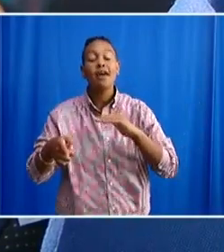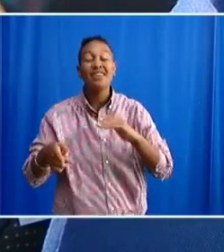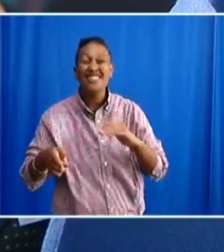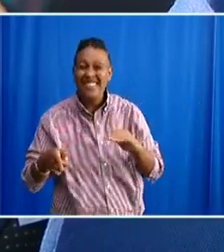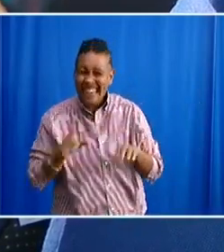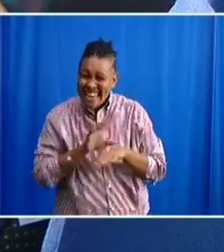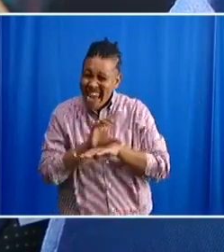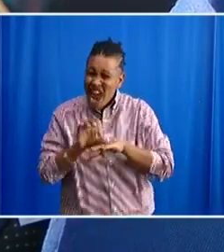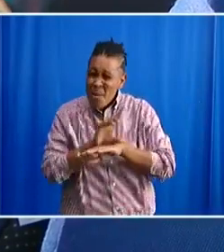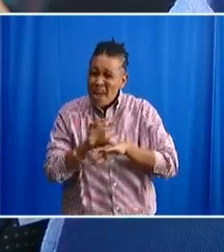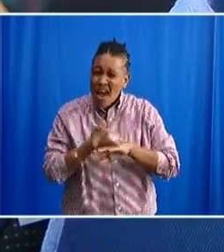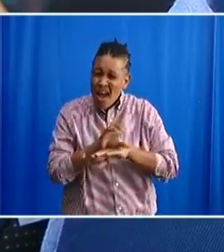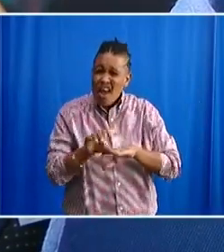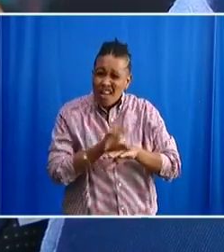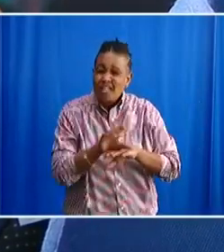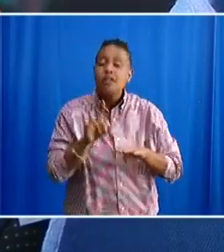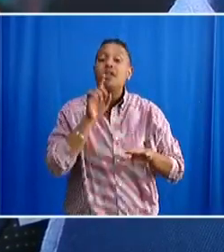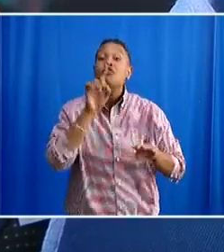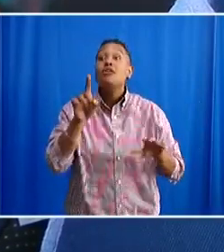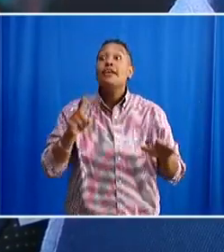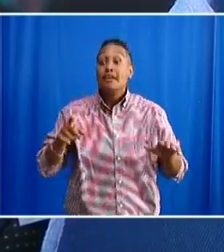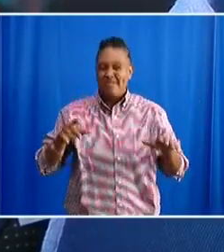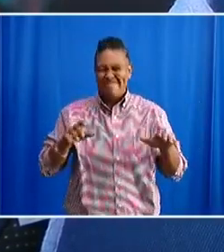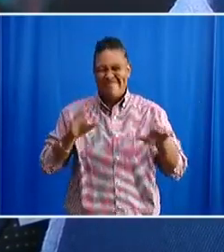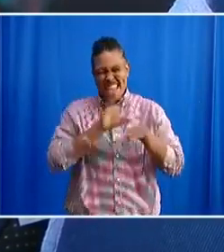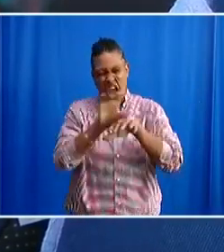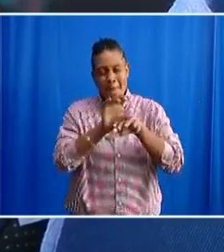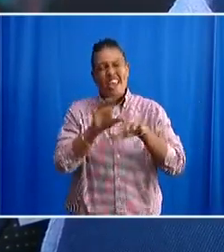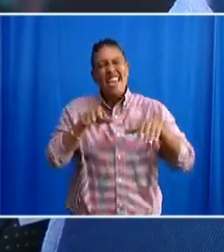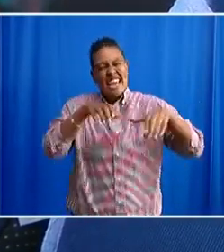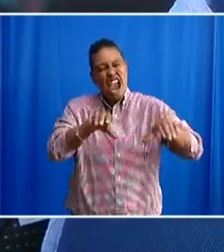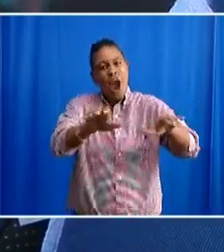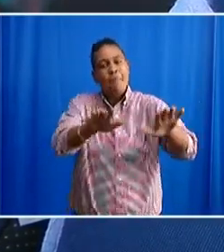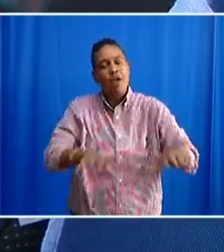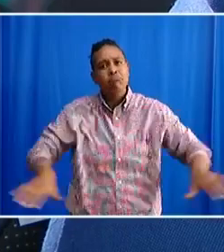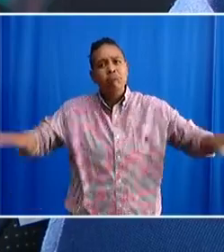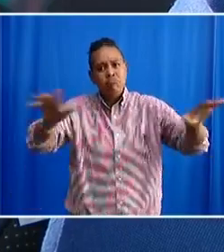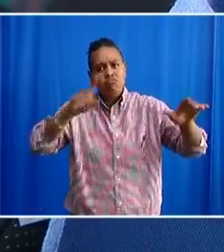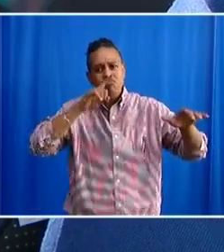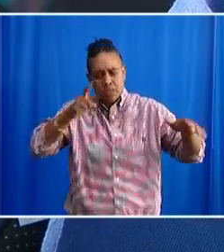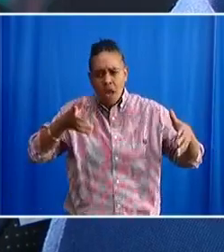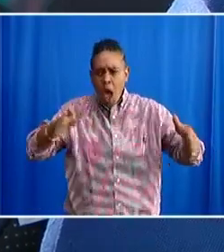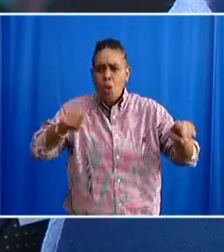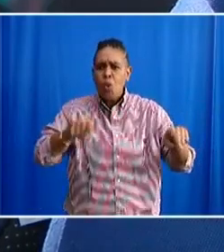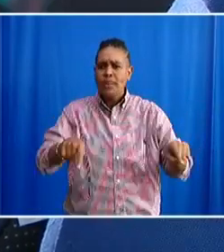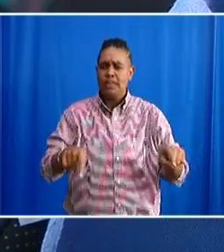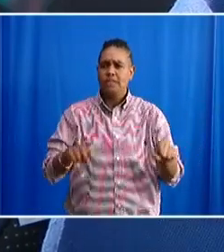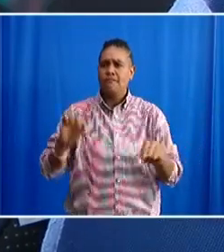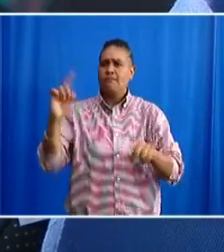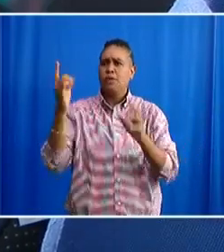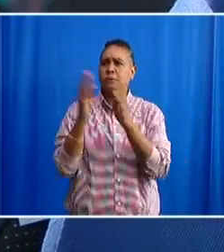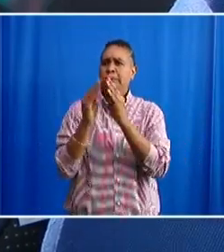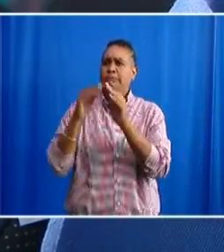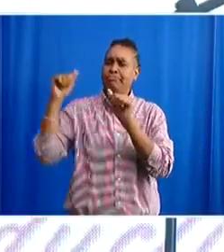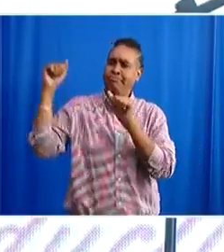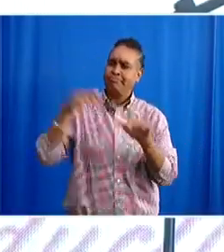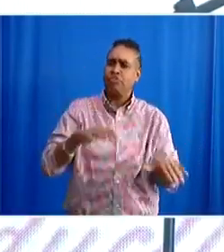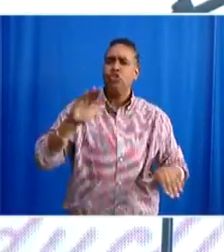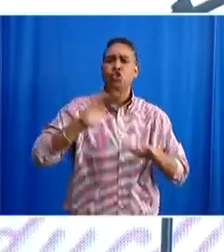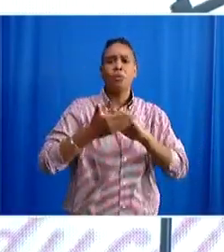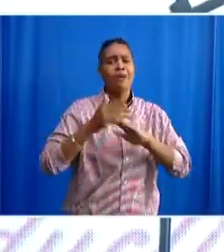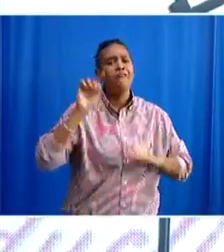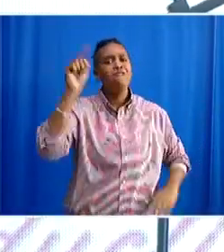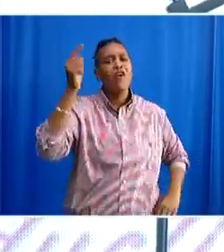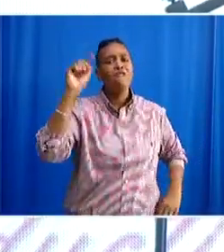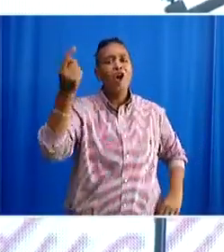the Caribbean, in hosting this very important platform for the very first time. Through